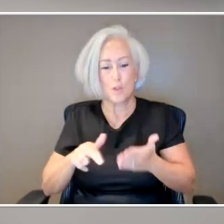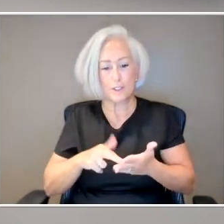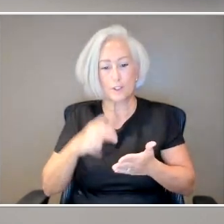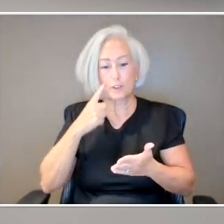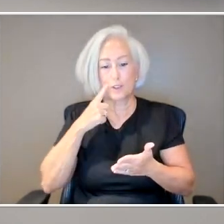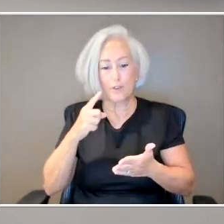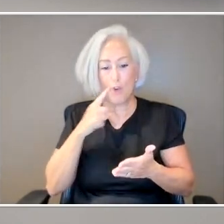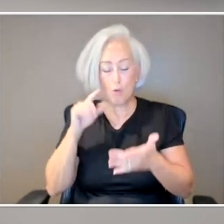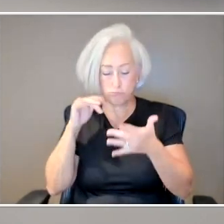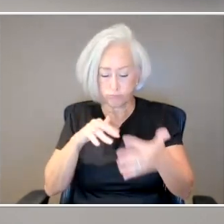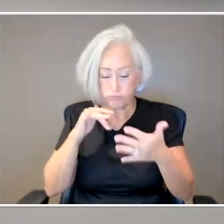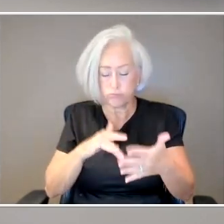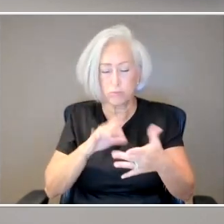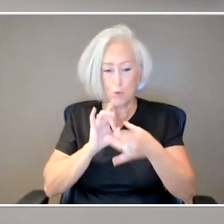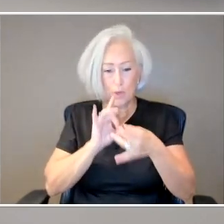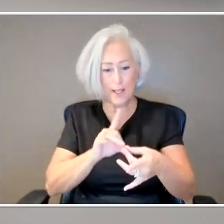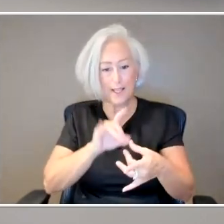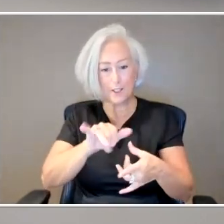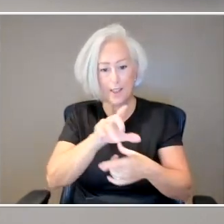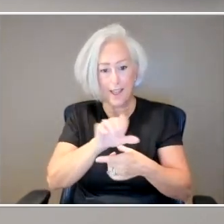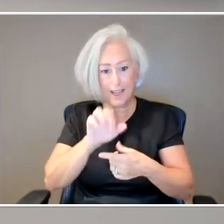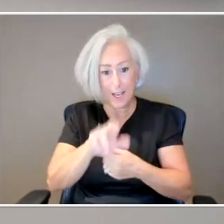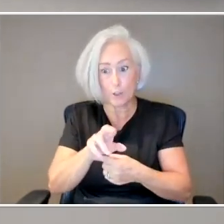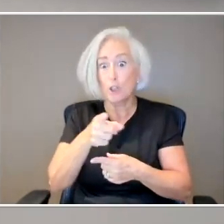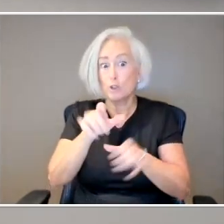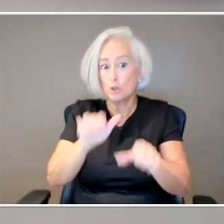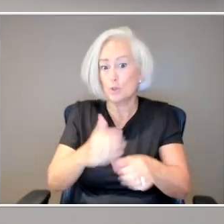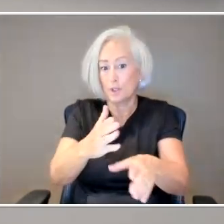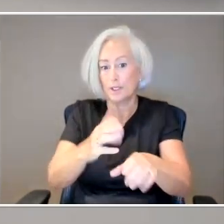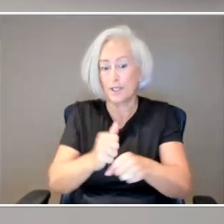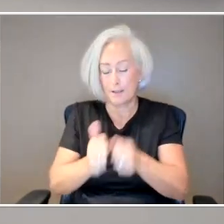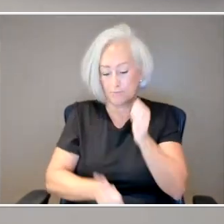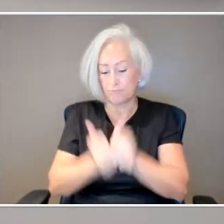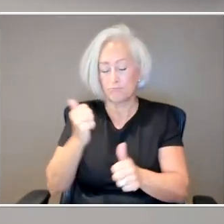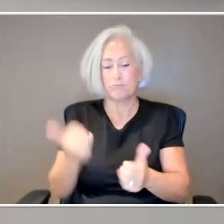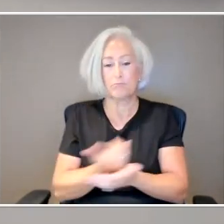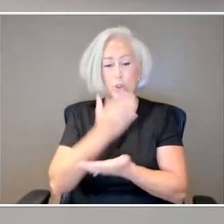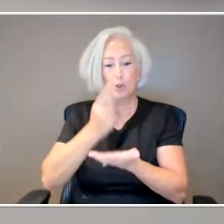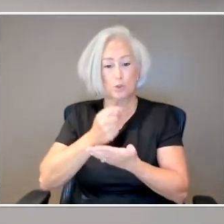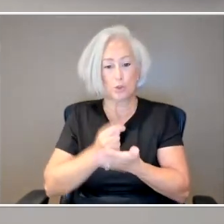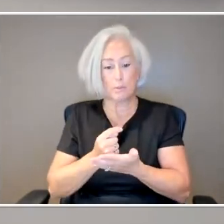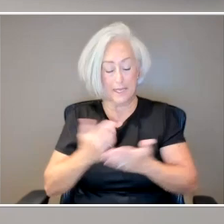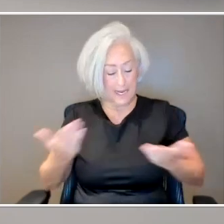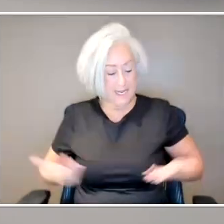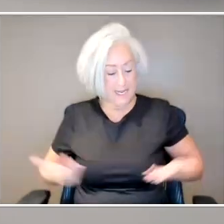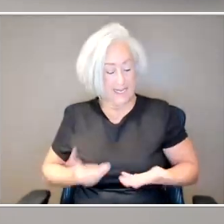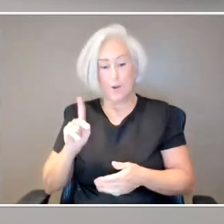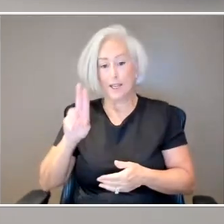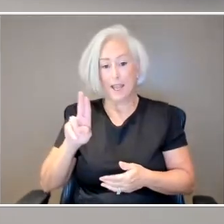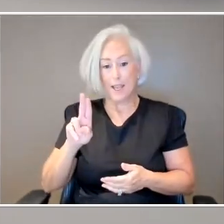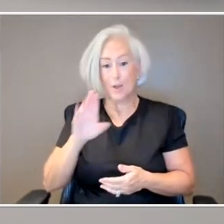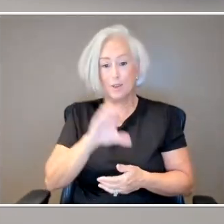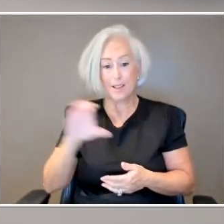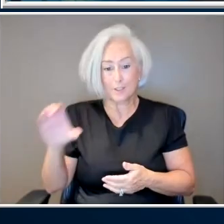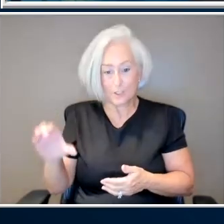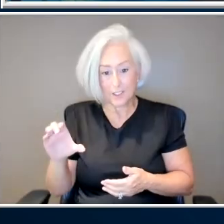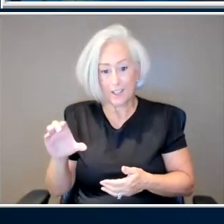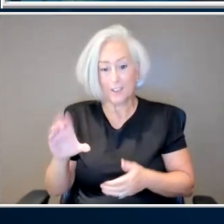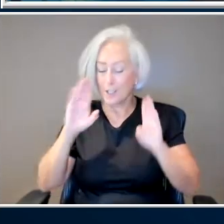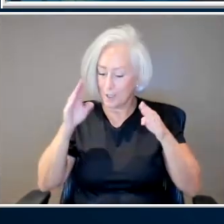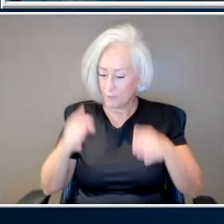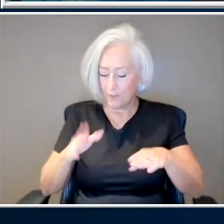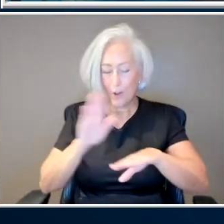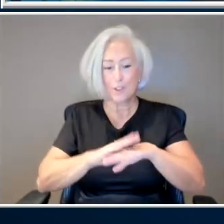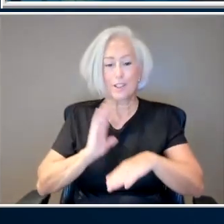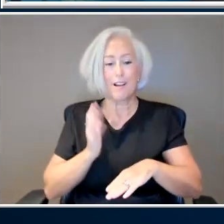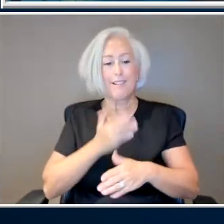before it becomes available widely, like the types of research we do here at the KU Cancer Center for our patients. Dr. Chen, always